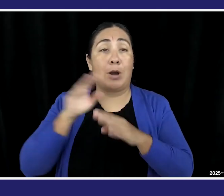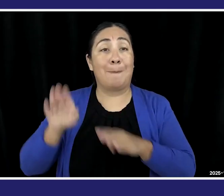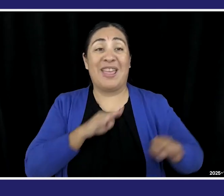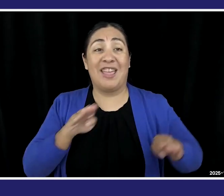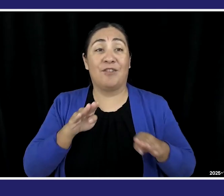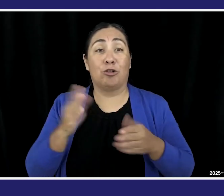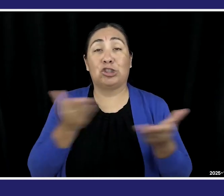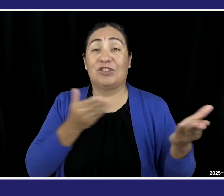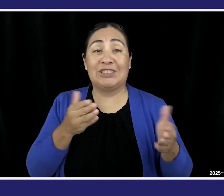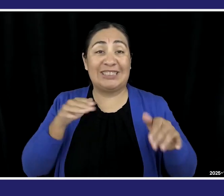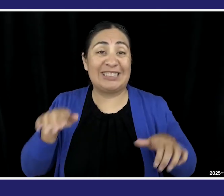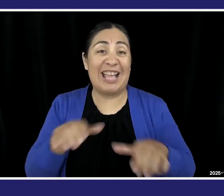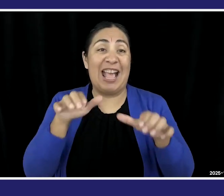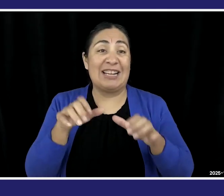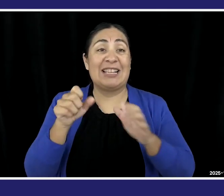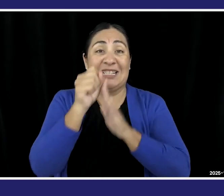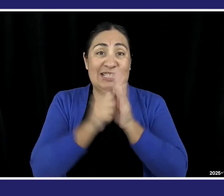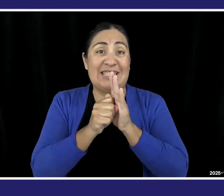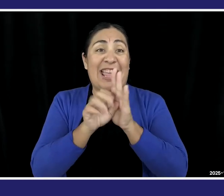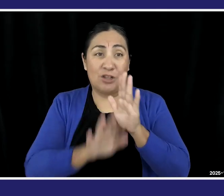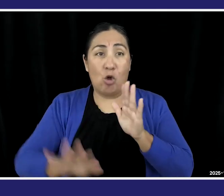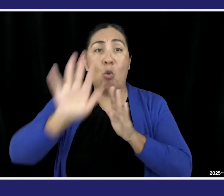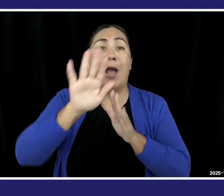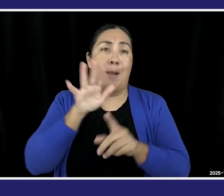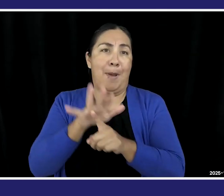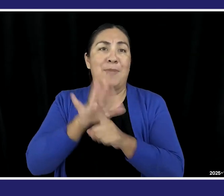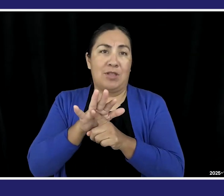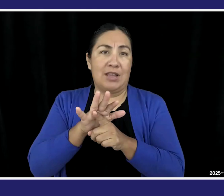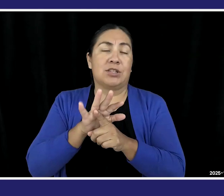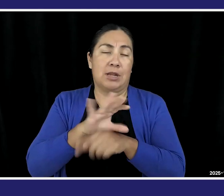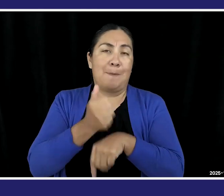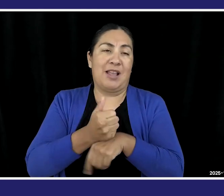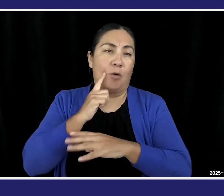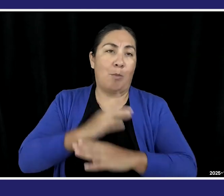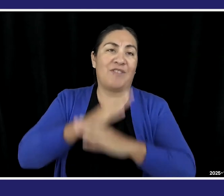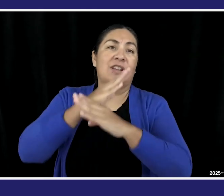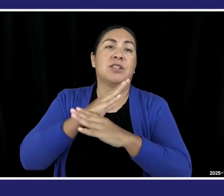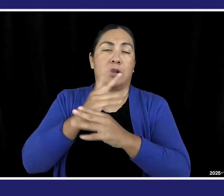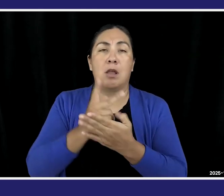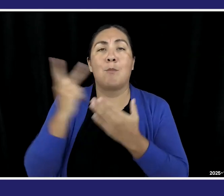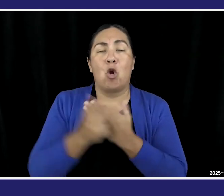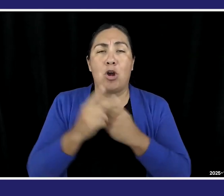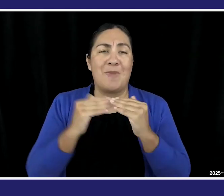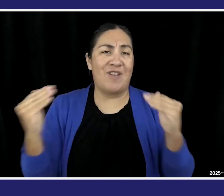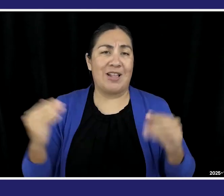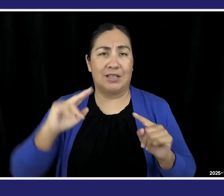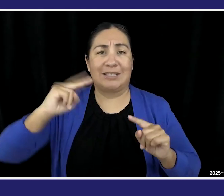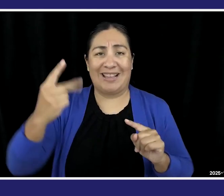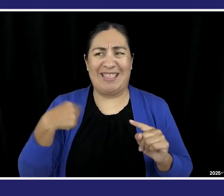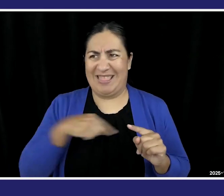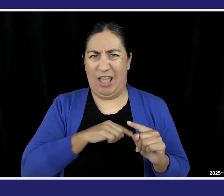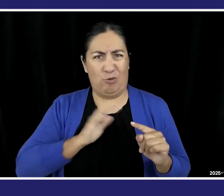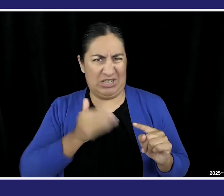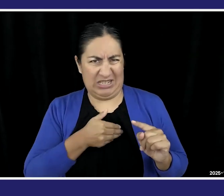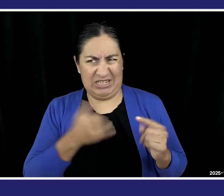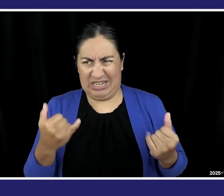prevention programs Phase 2 guide that you started to get a great overview from with Trudy. And this is our second public webinar